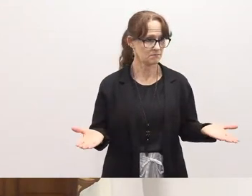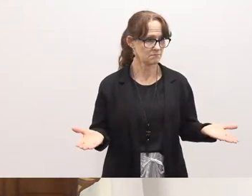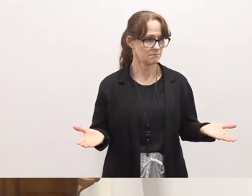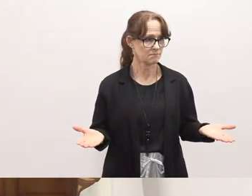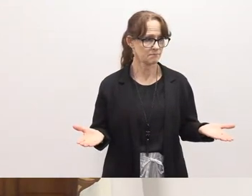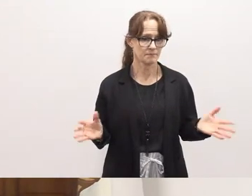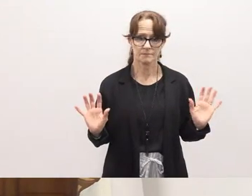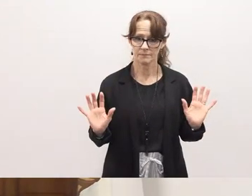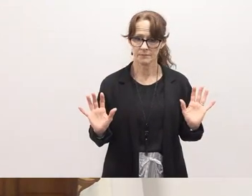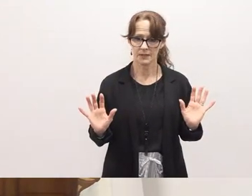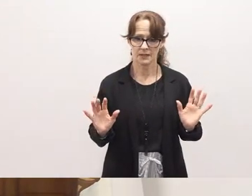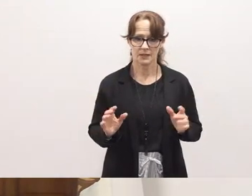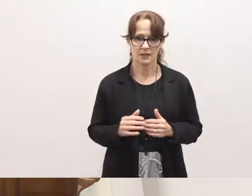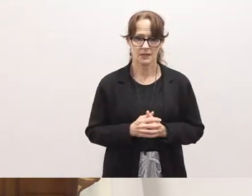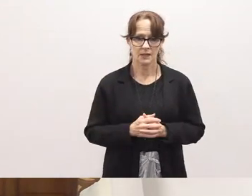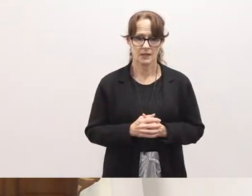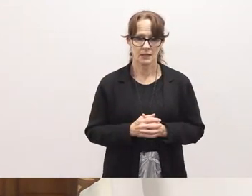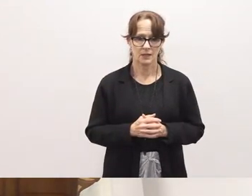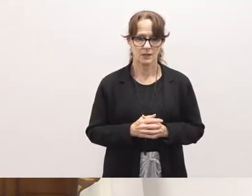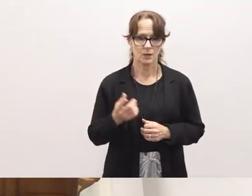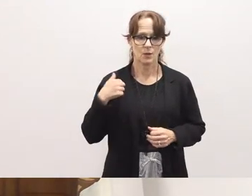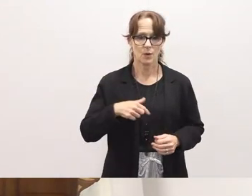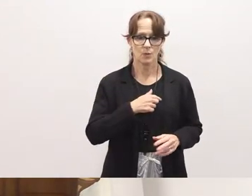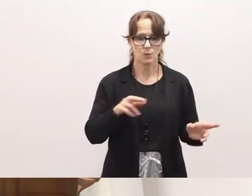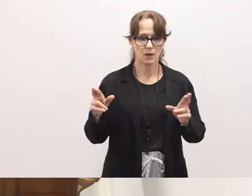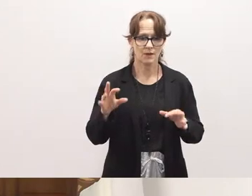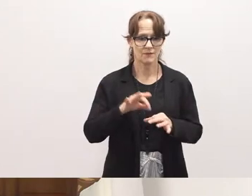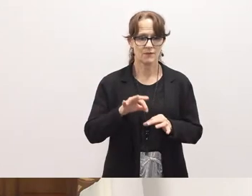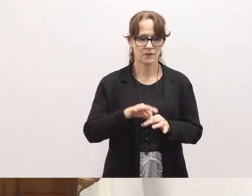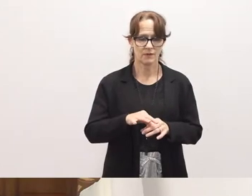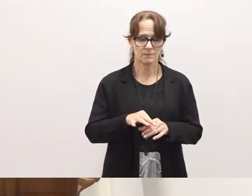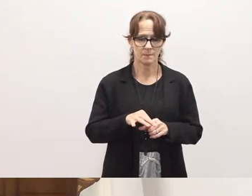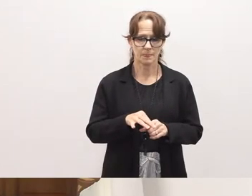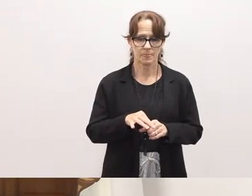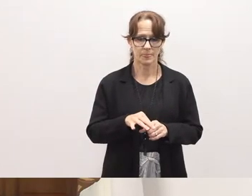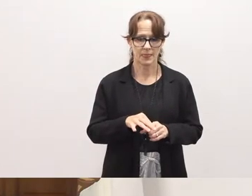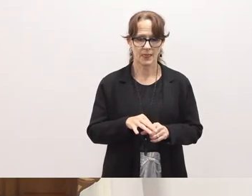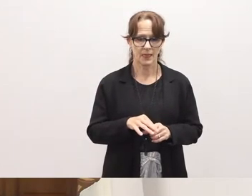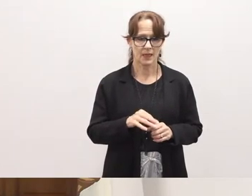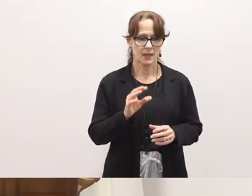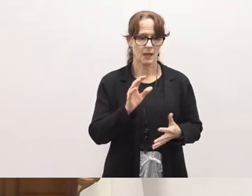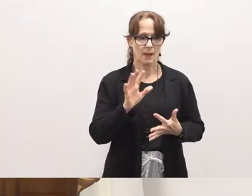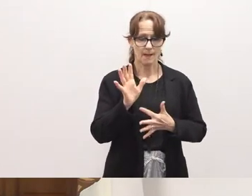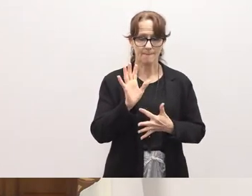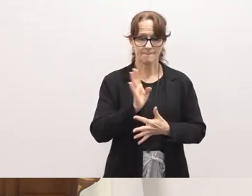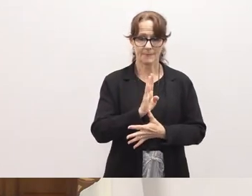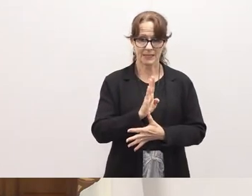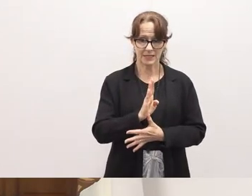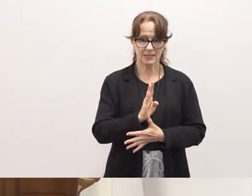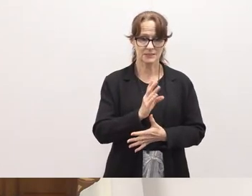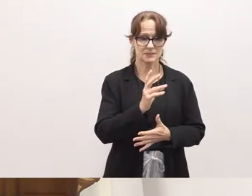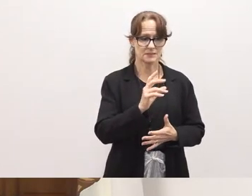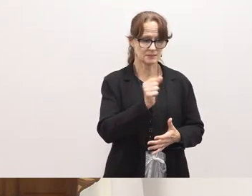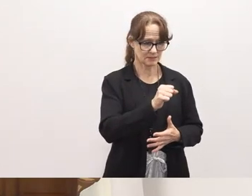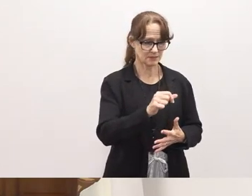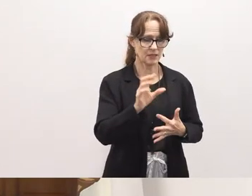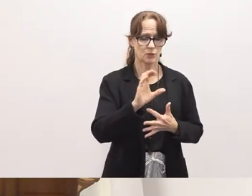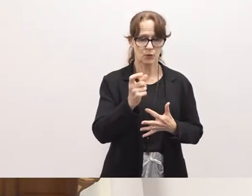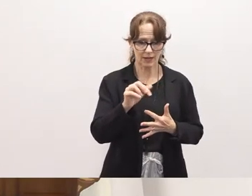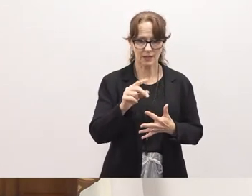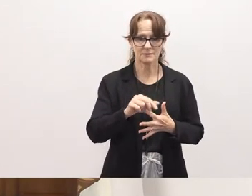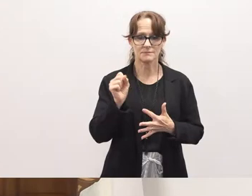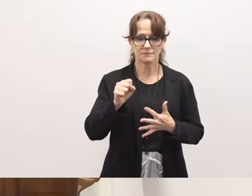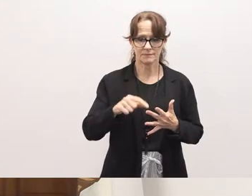In that case, Madam Secretary, we're ready for the vote. Thank you. Member Benitez? Aye. President Craighead? Aye.